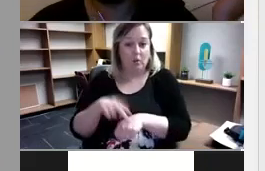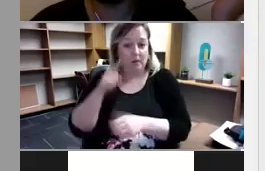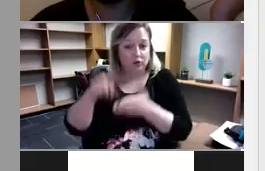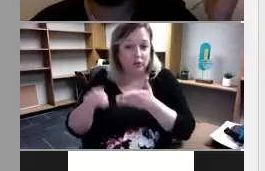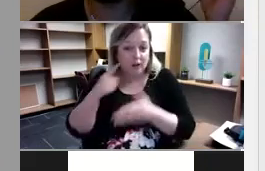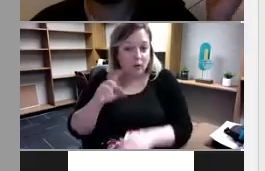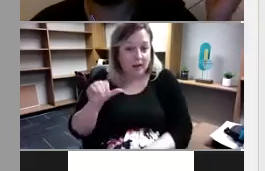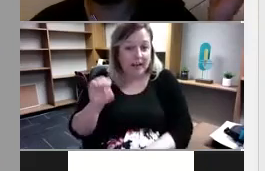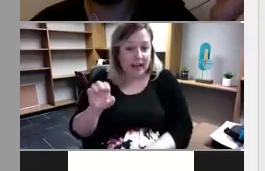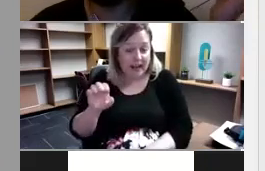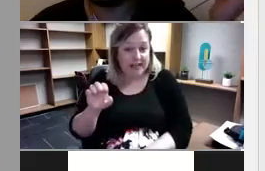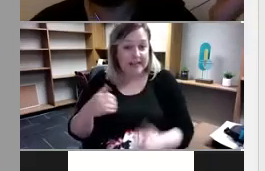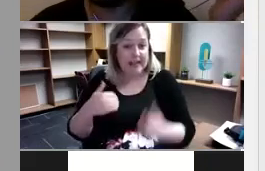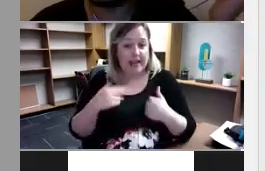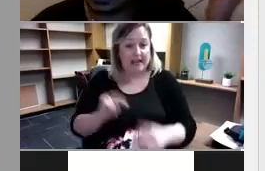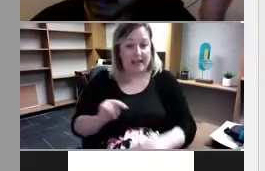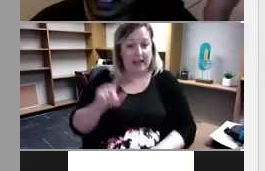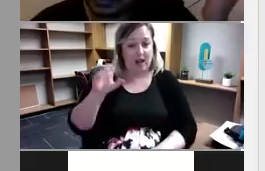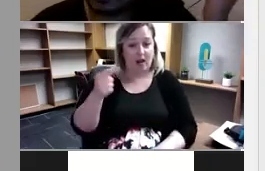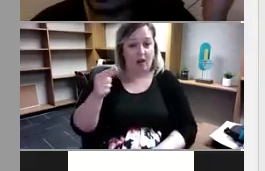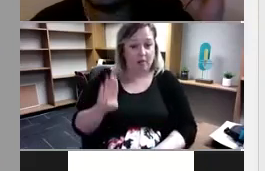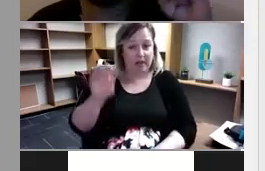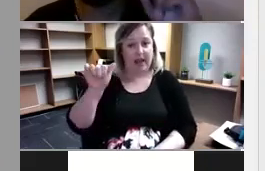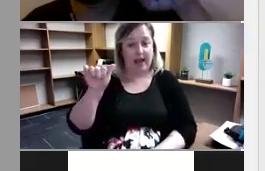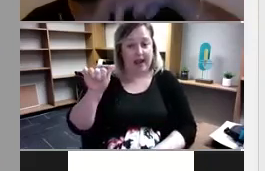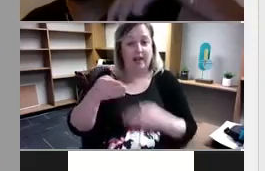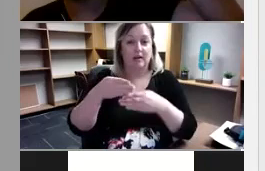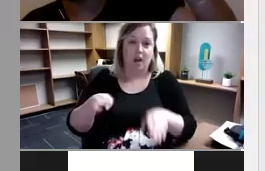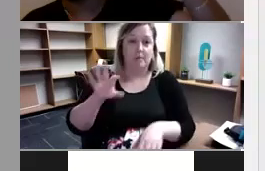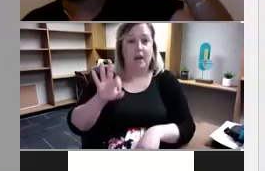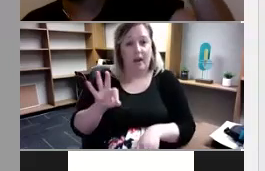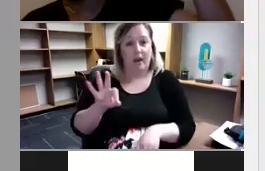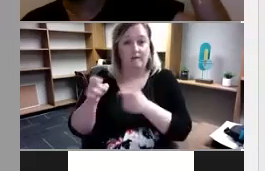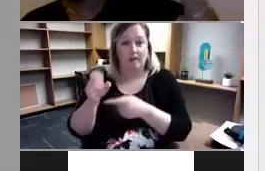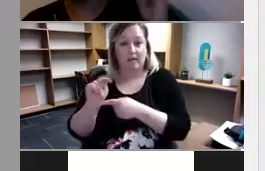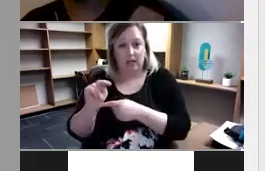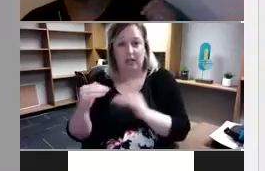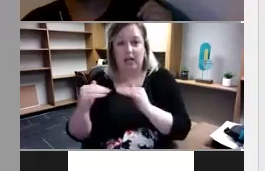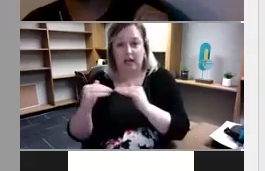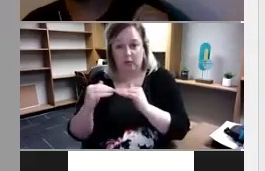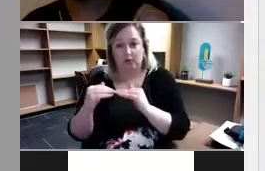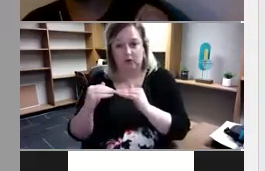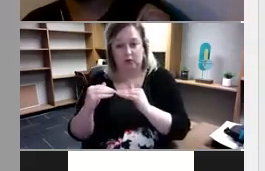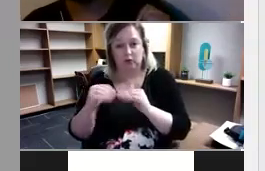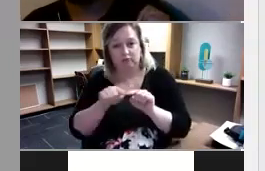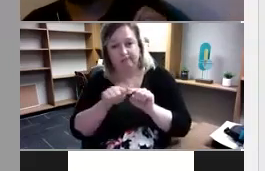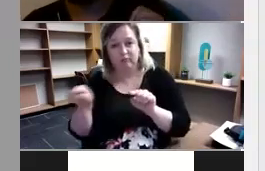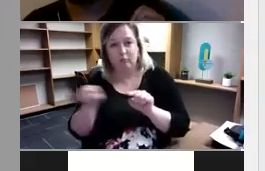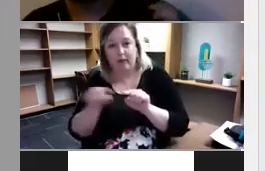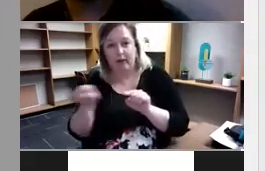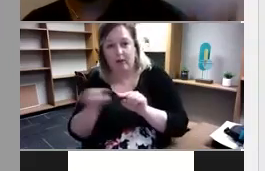have n raised to the power of log base ba divided by f of n equals to big omega of n raised to the